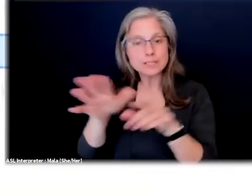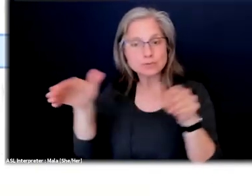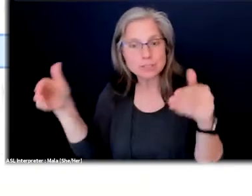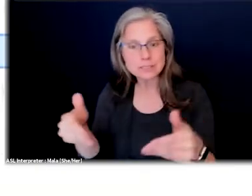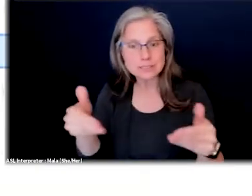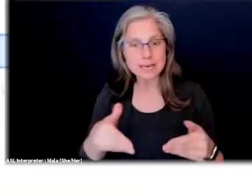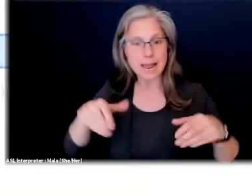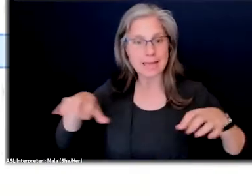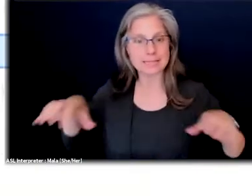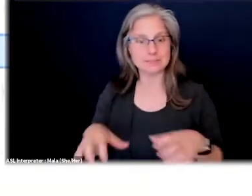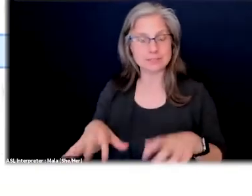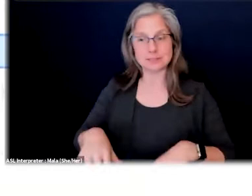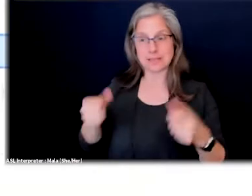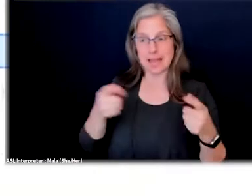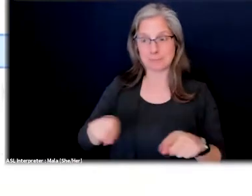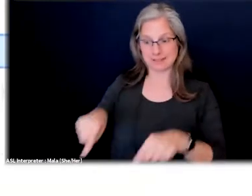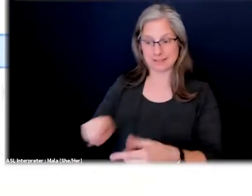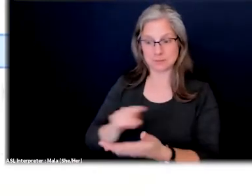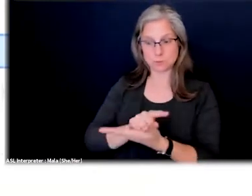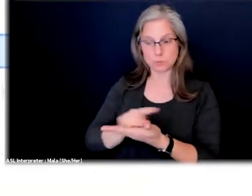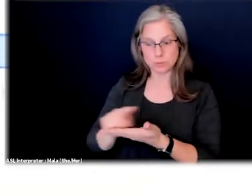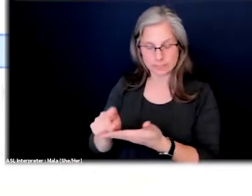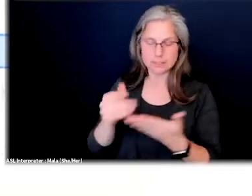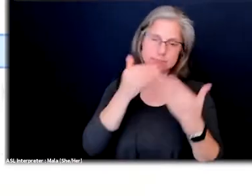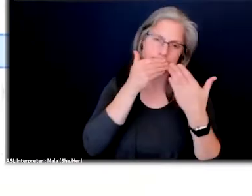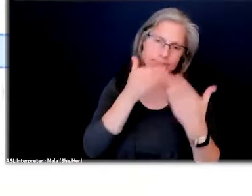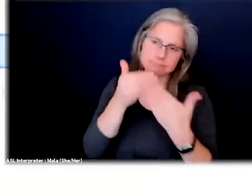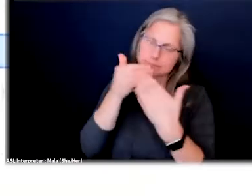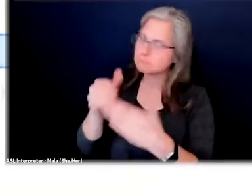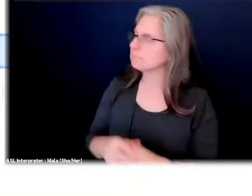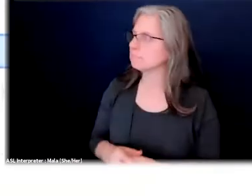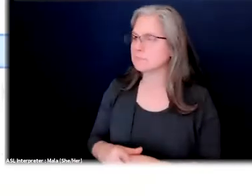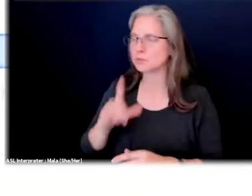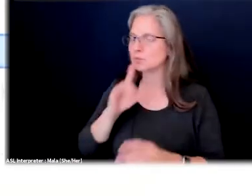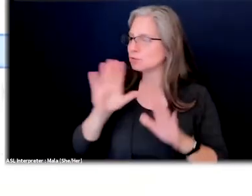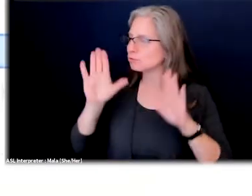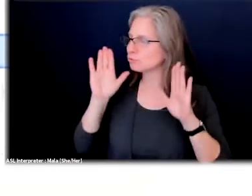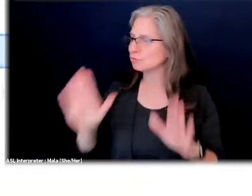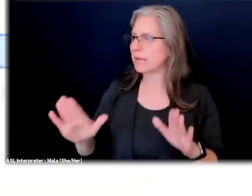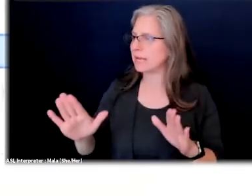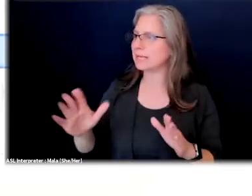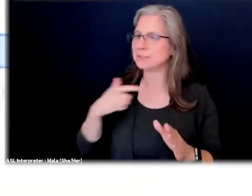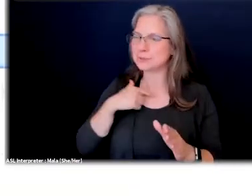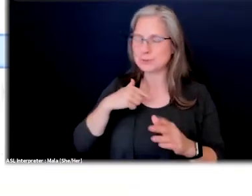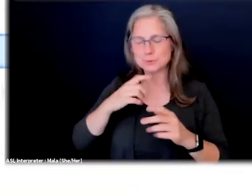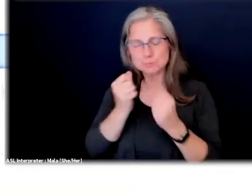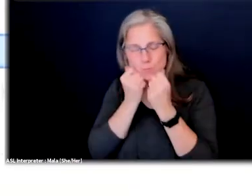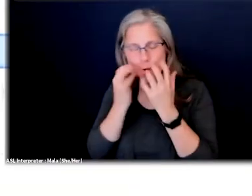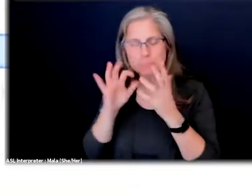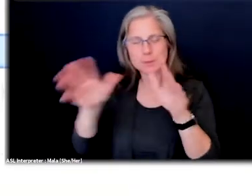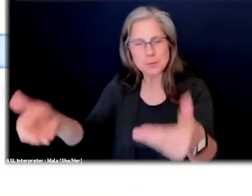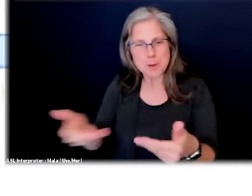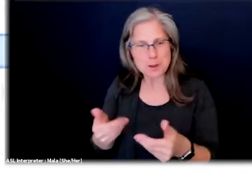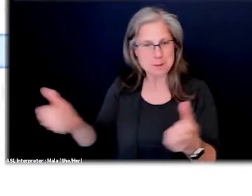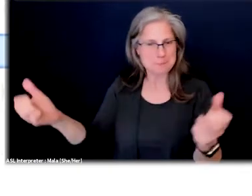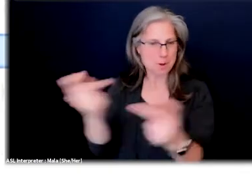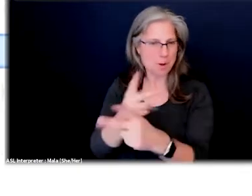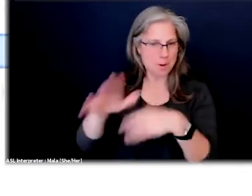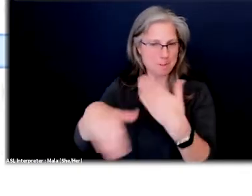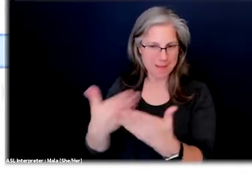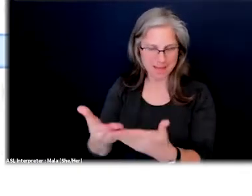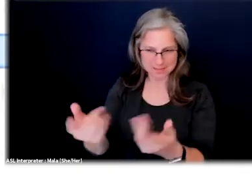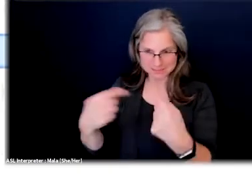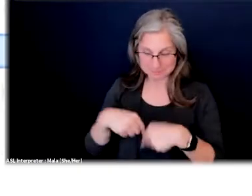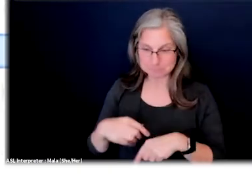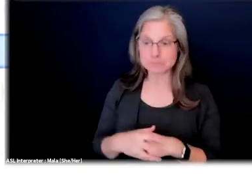place this week. And it's just great to roll out that red carpet and warmly welcome everyone back. And